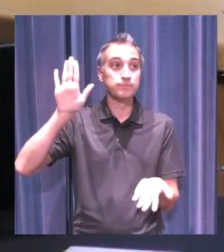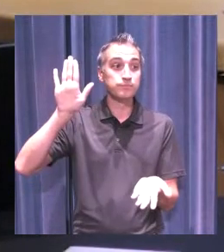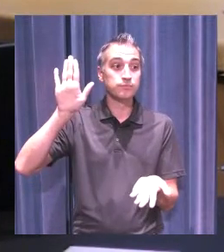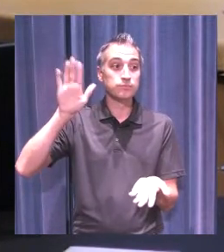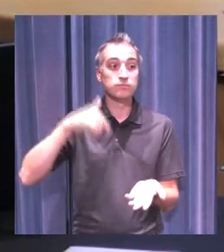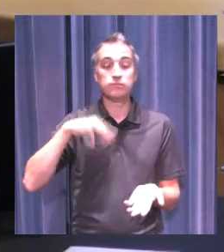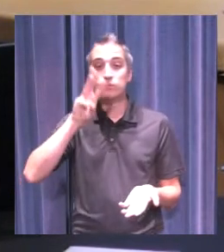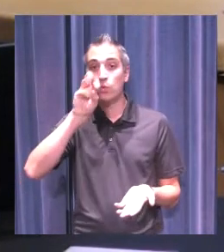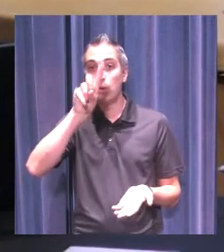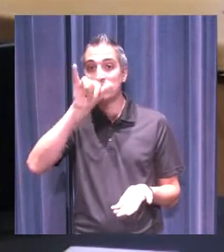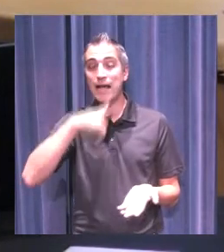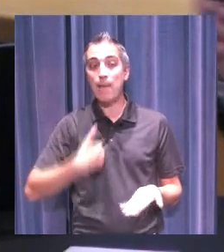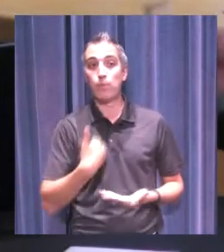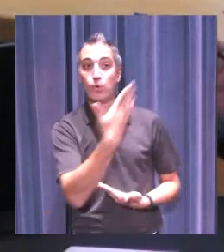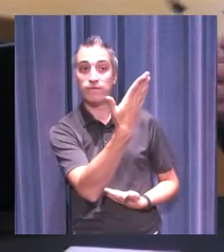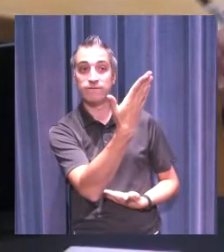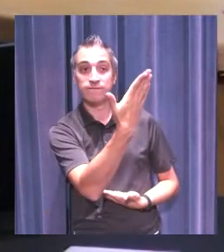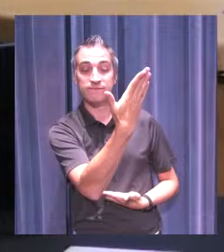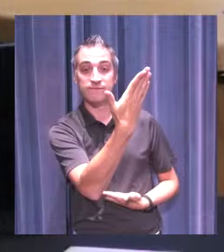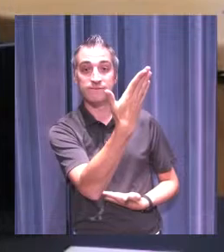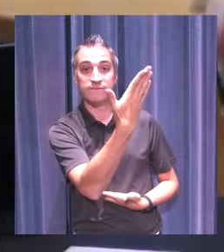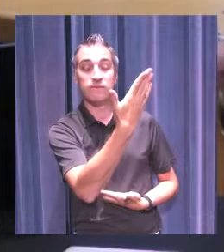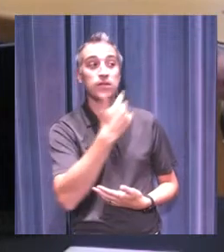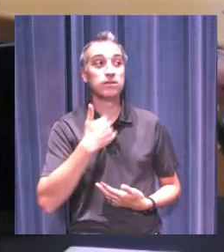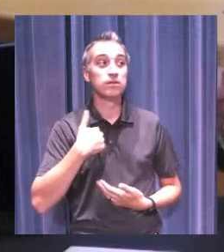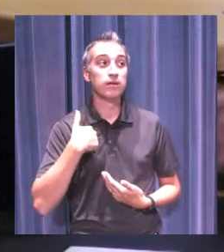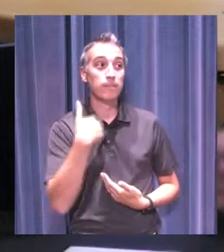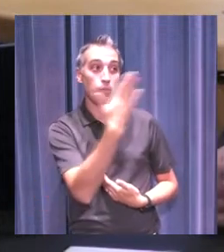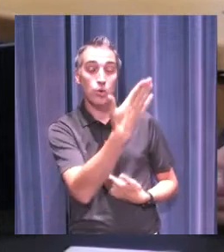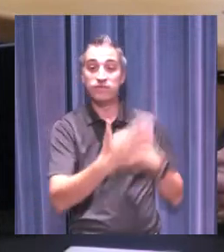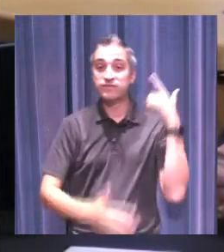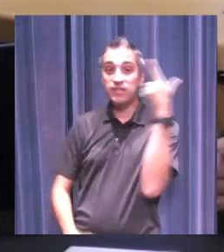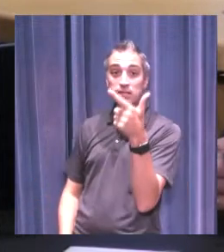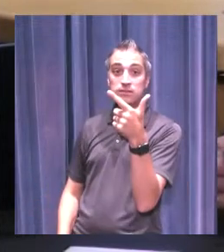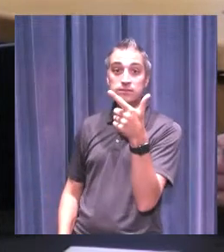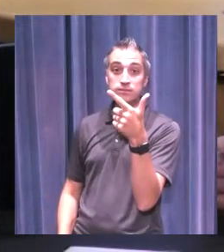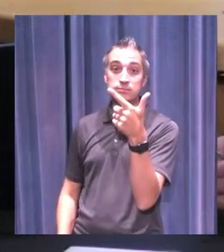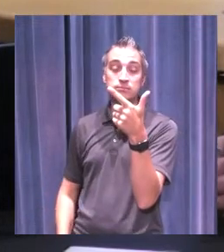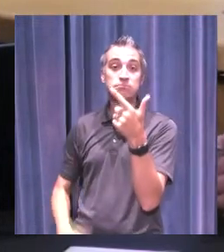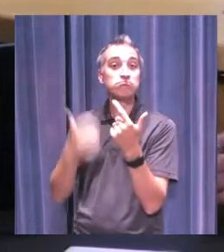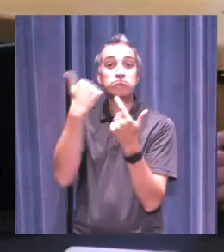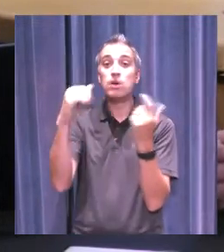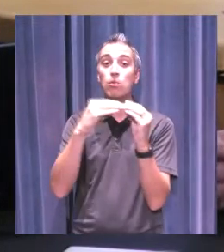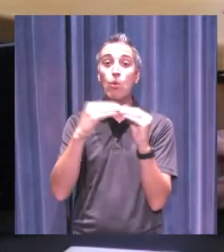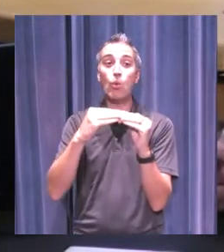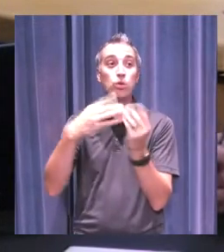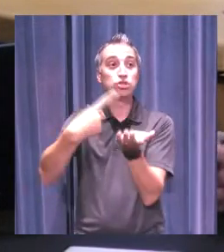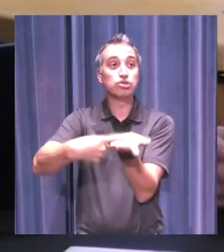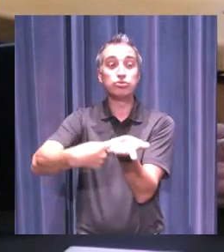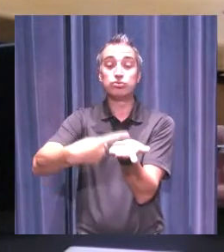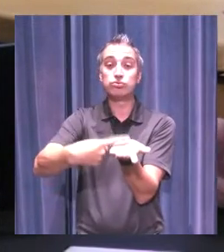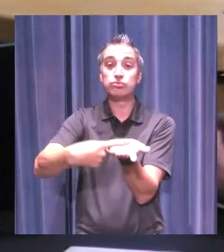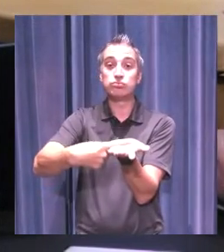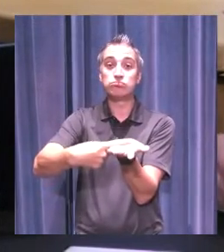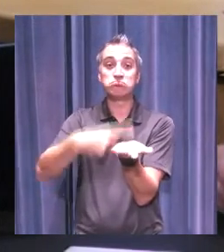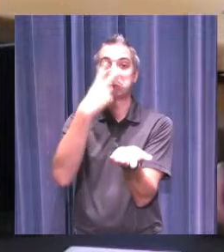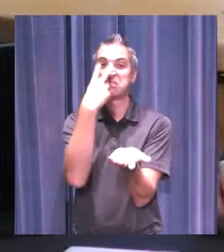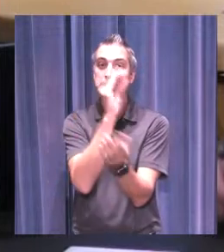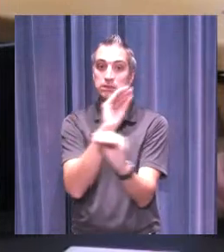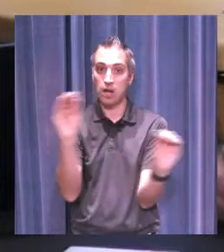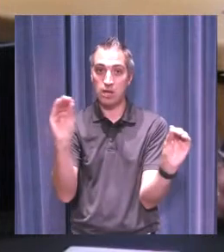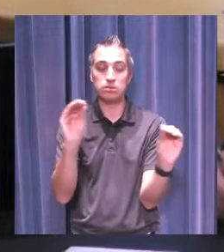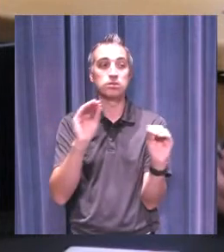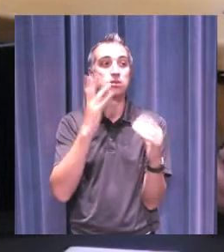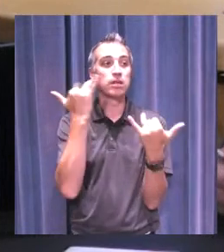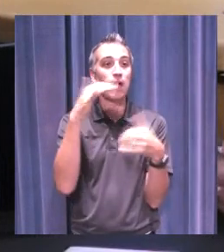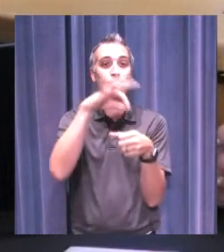I'll make a motion. A motion, do we have a second? Second. Any further discussion? Seeing none, roll